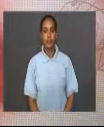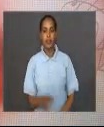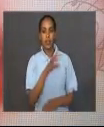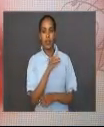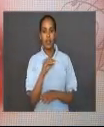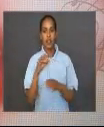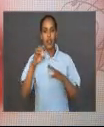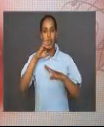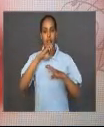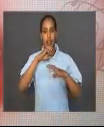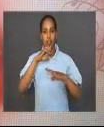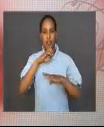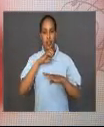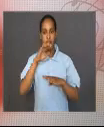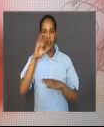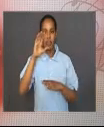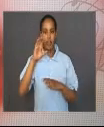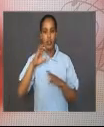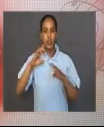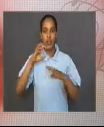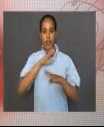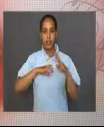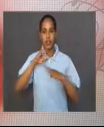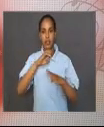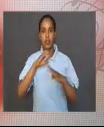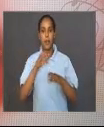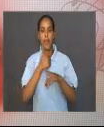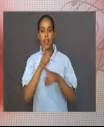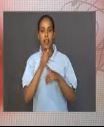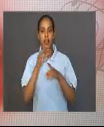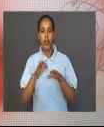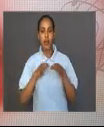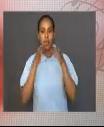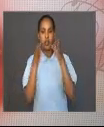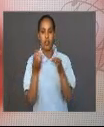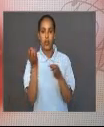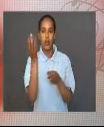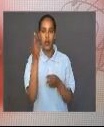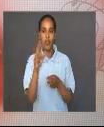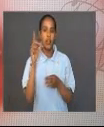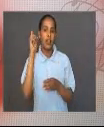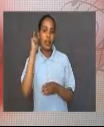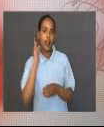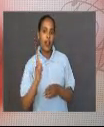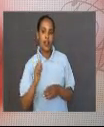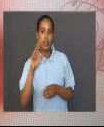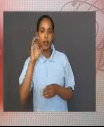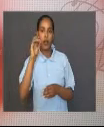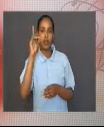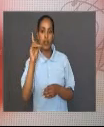An electrode is a metallic conductor or graphite